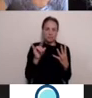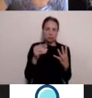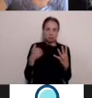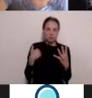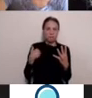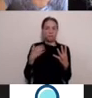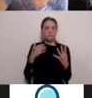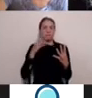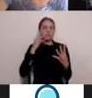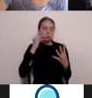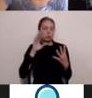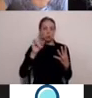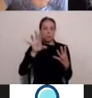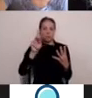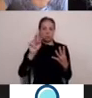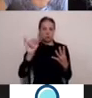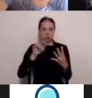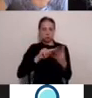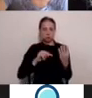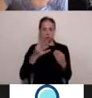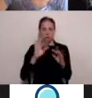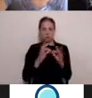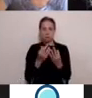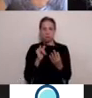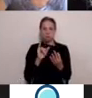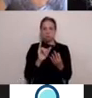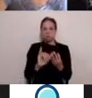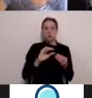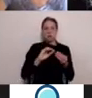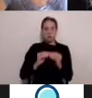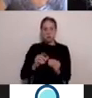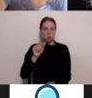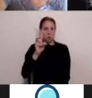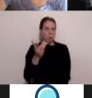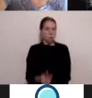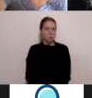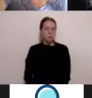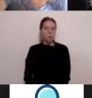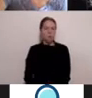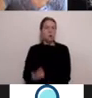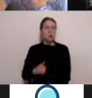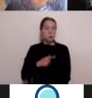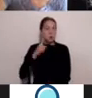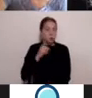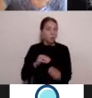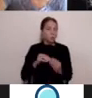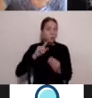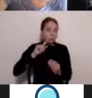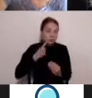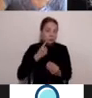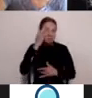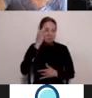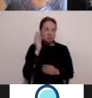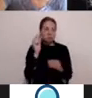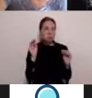And based on our statistics, very low. And we are not seeing more severe illness or hearing about more severe illness.